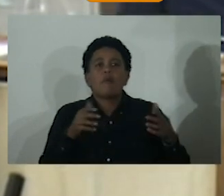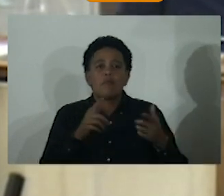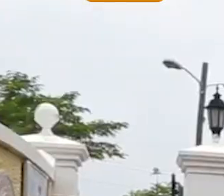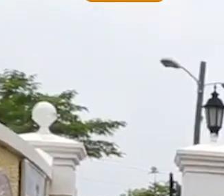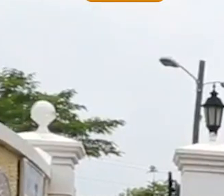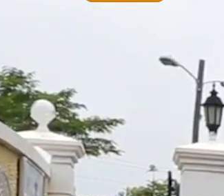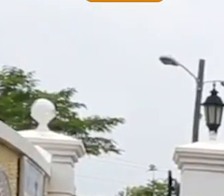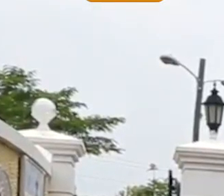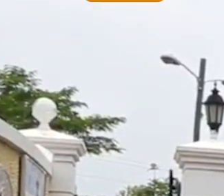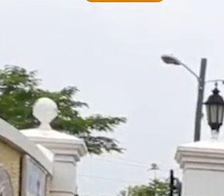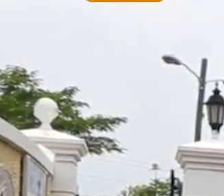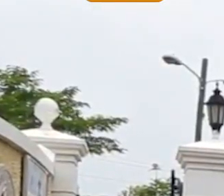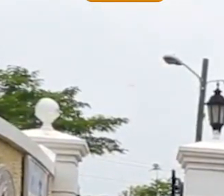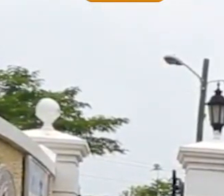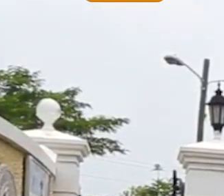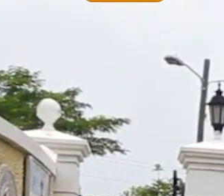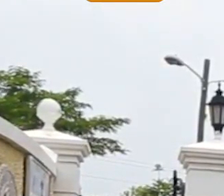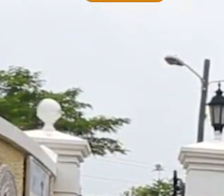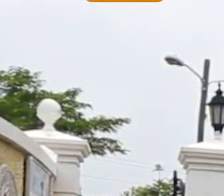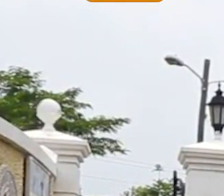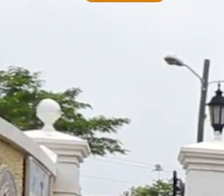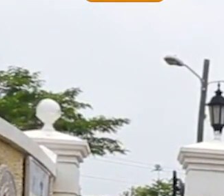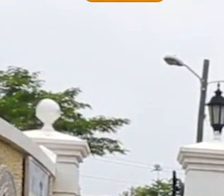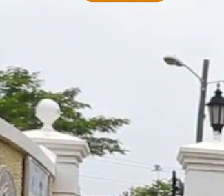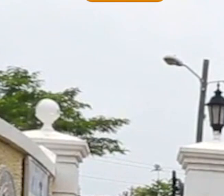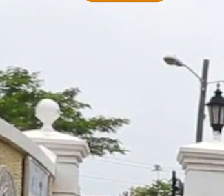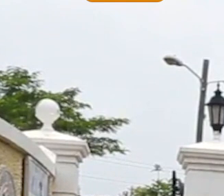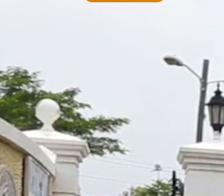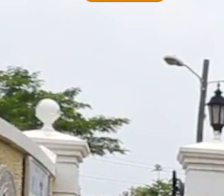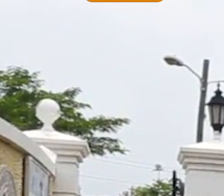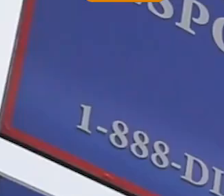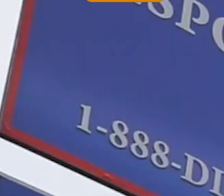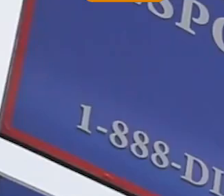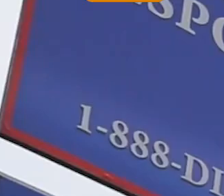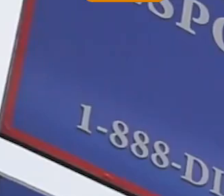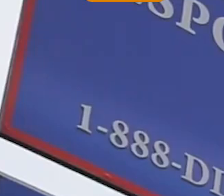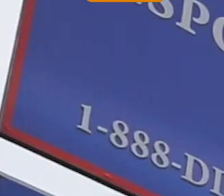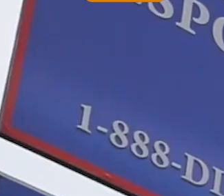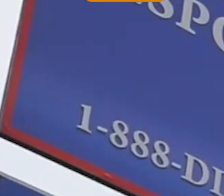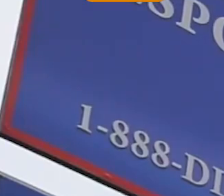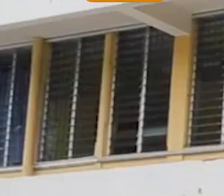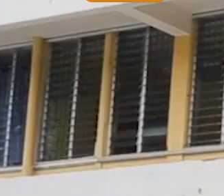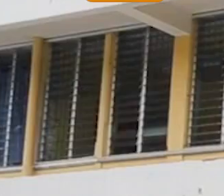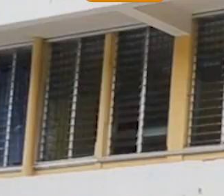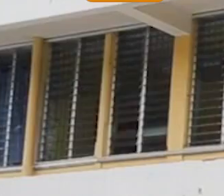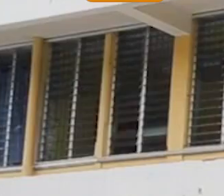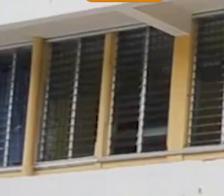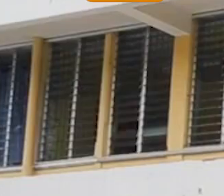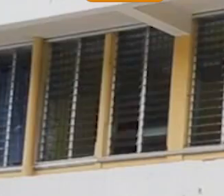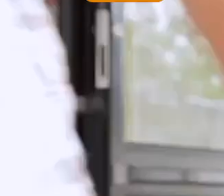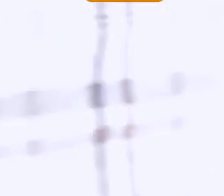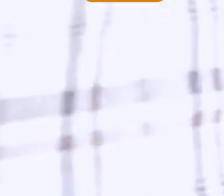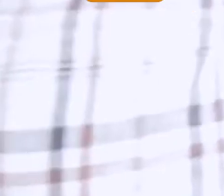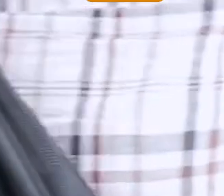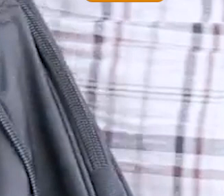at large. The aim is to vaccinate at least 16% of the population, with a focus on frontline workers and